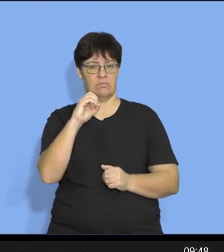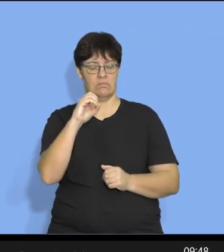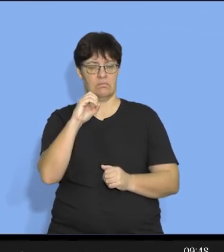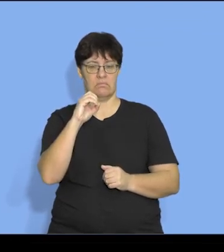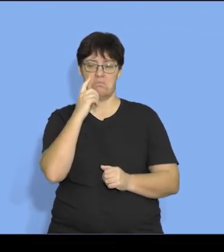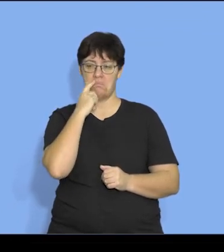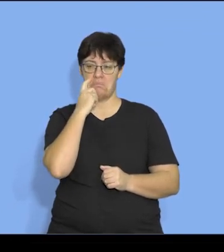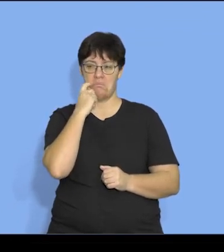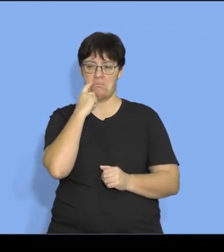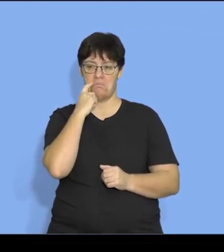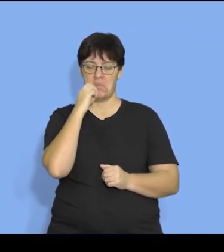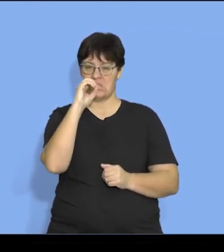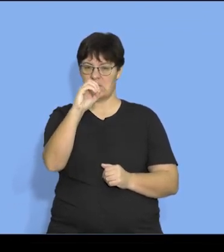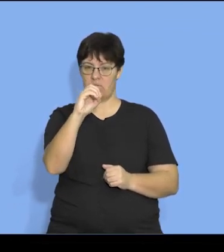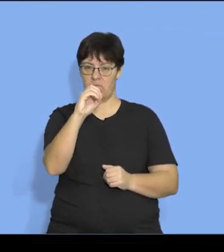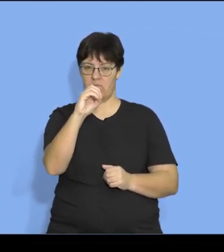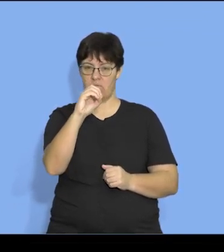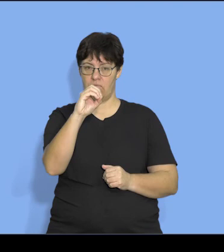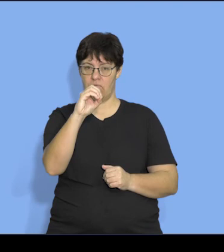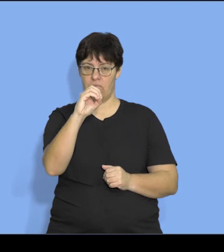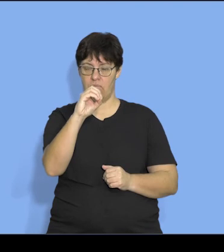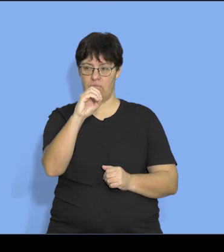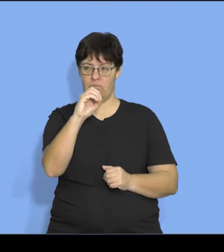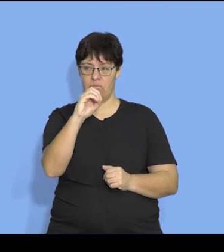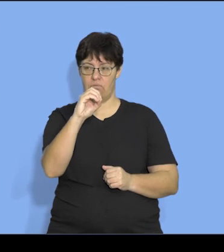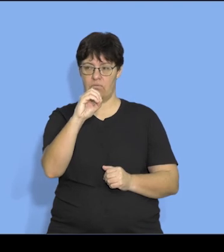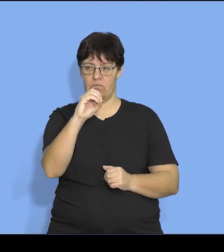there. Gives me 0.